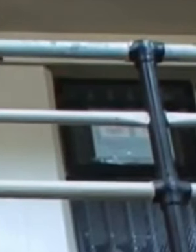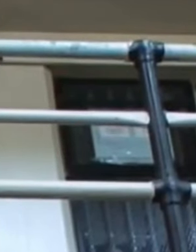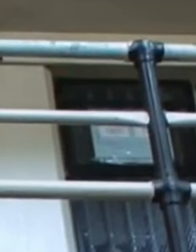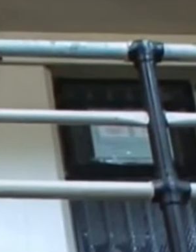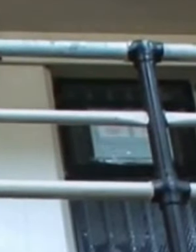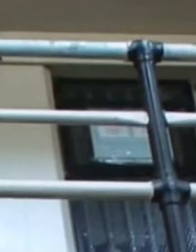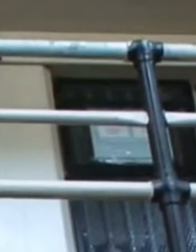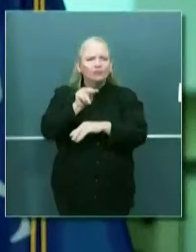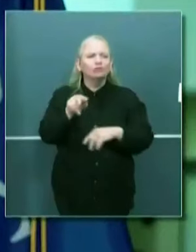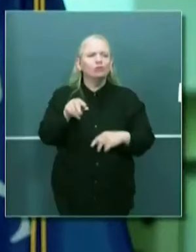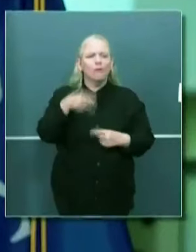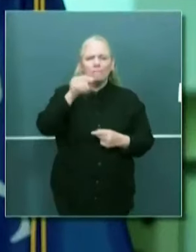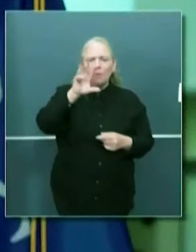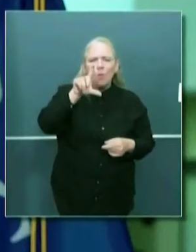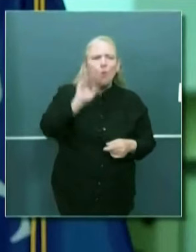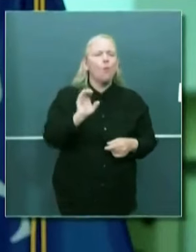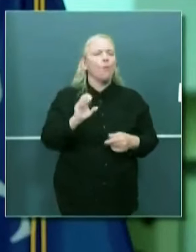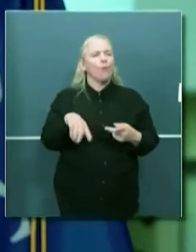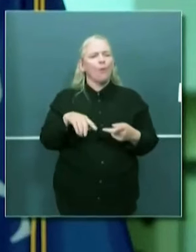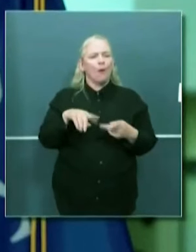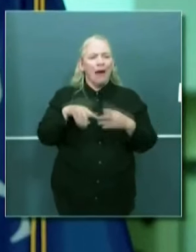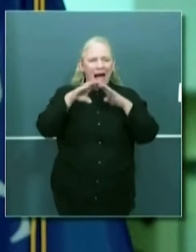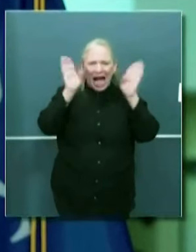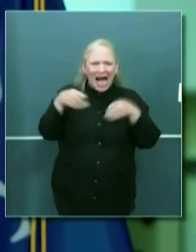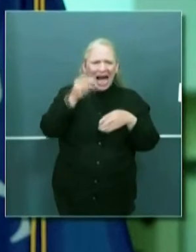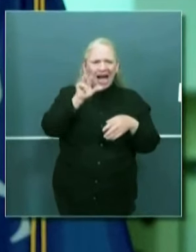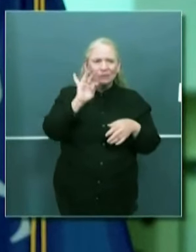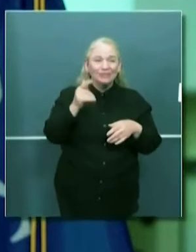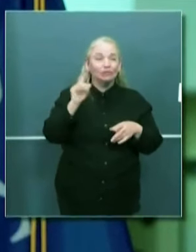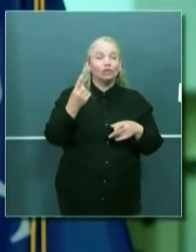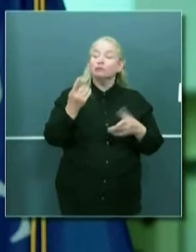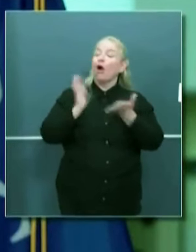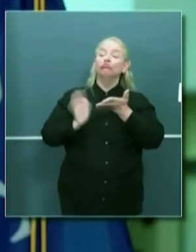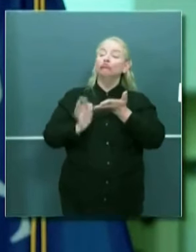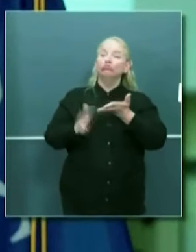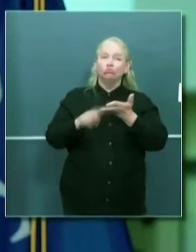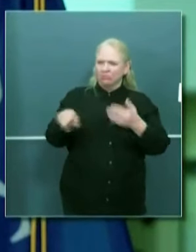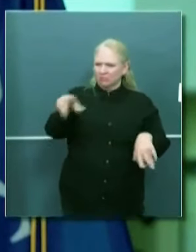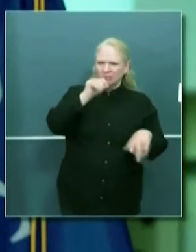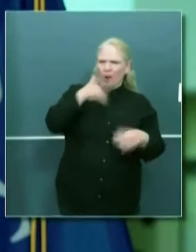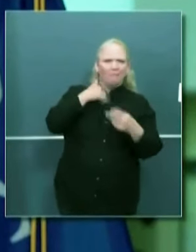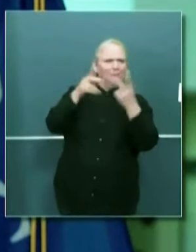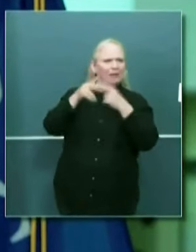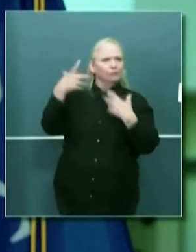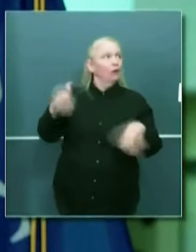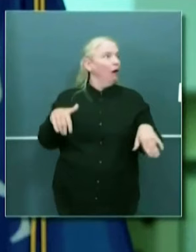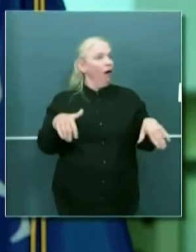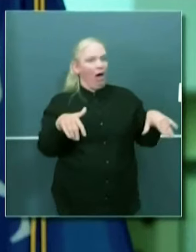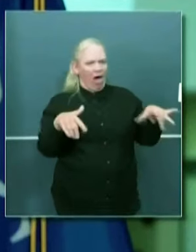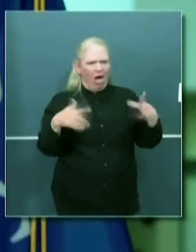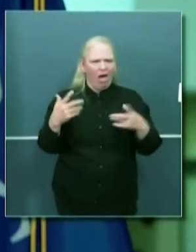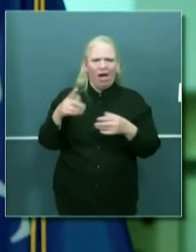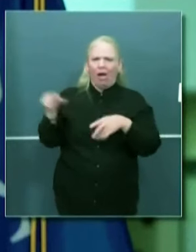done carefully. You don't want to just send people out into park benches in homeless shelters. We've got to make